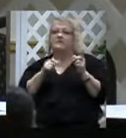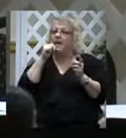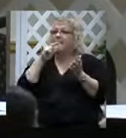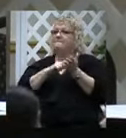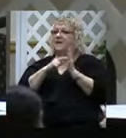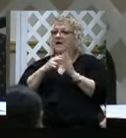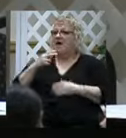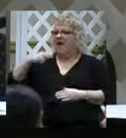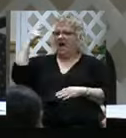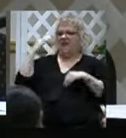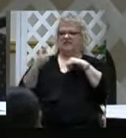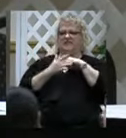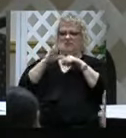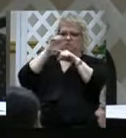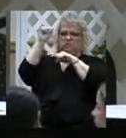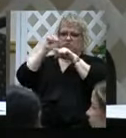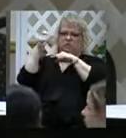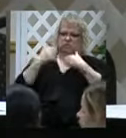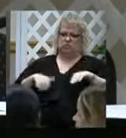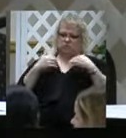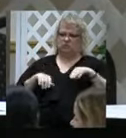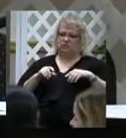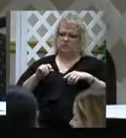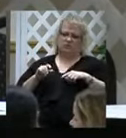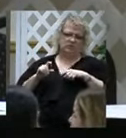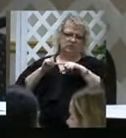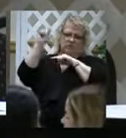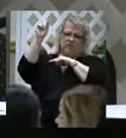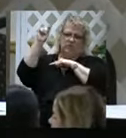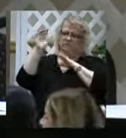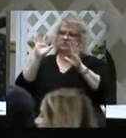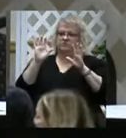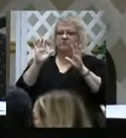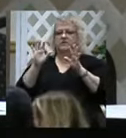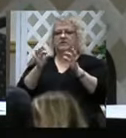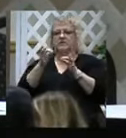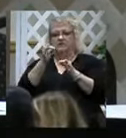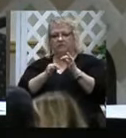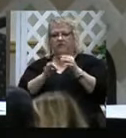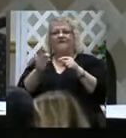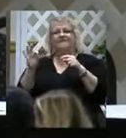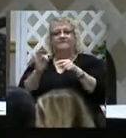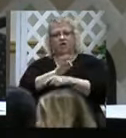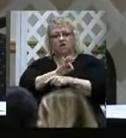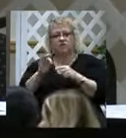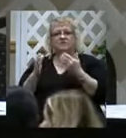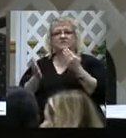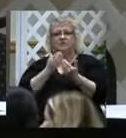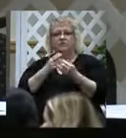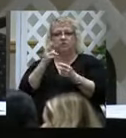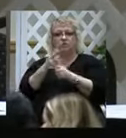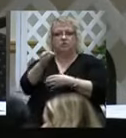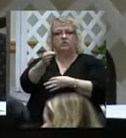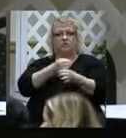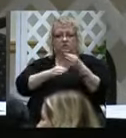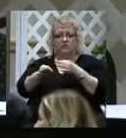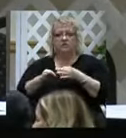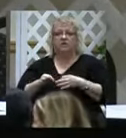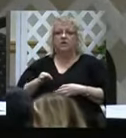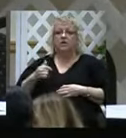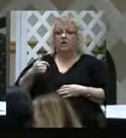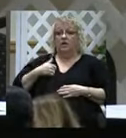be high tech. It doesn't need to be super duper. Okay, it just needs to be functional. So put yourself in the place of the person who's